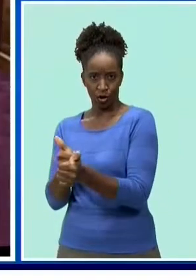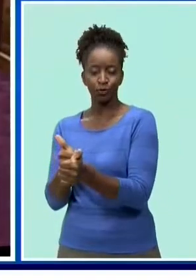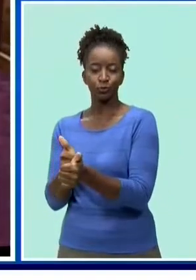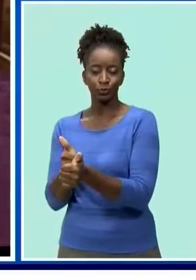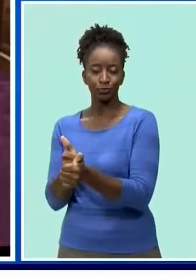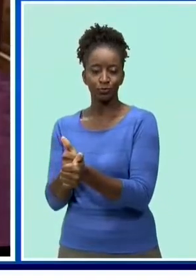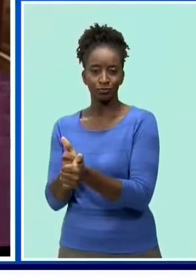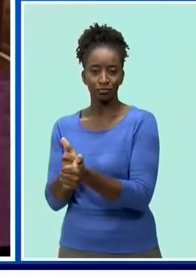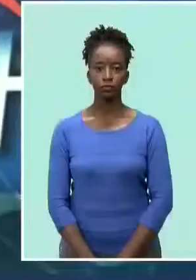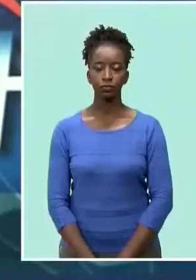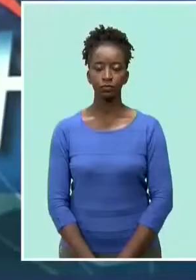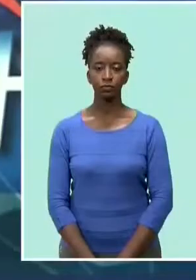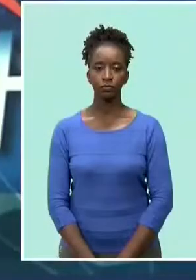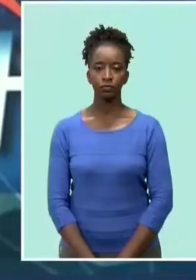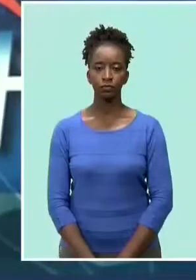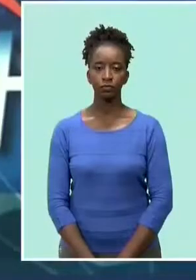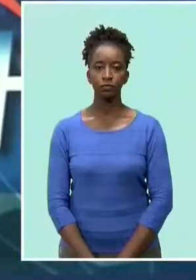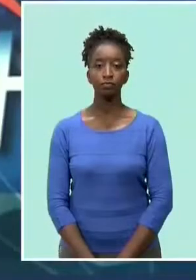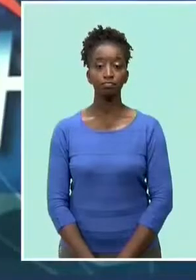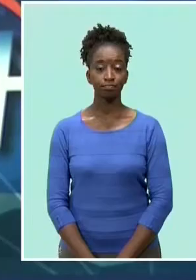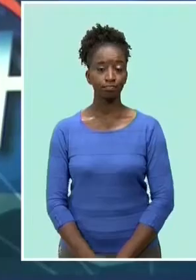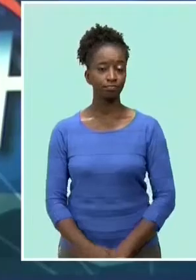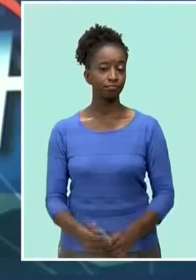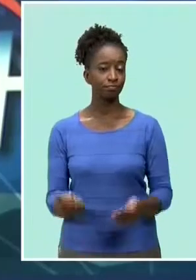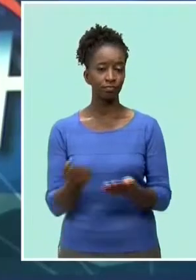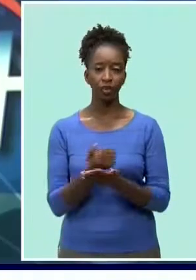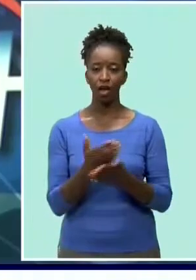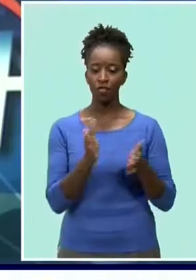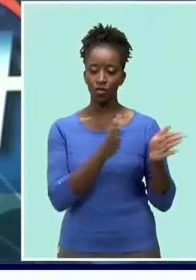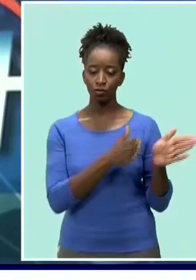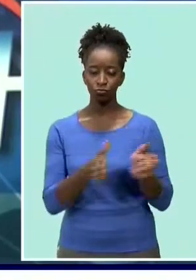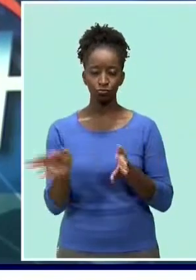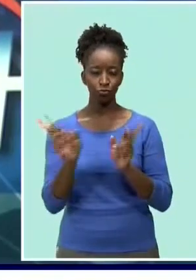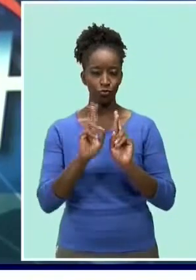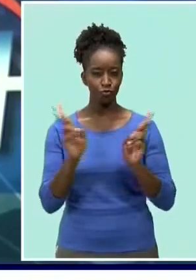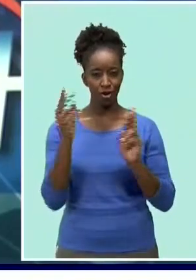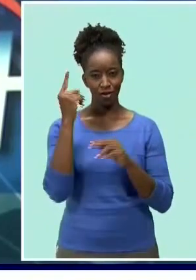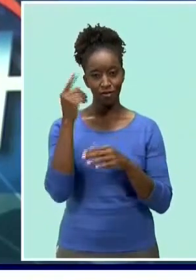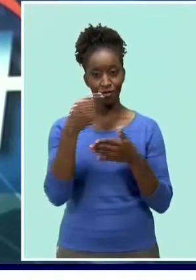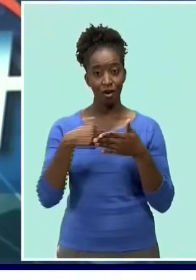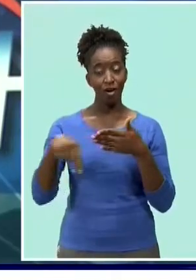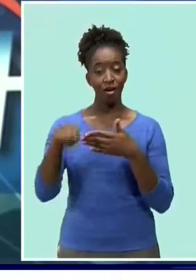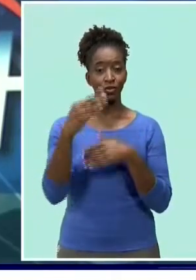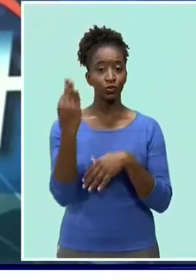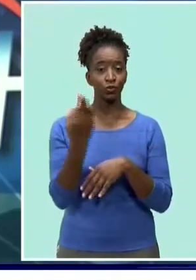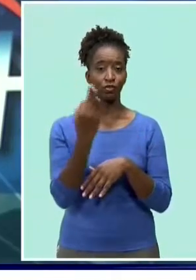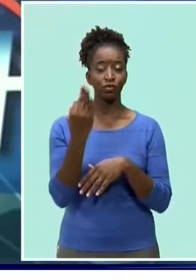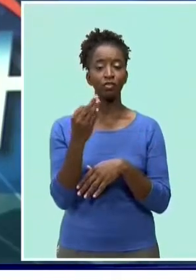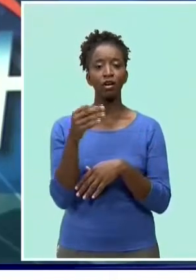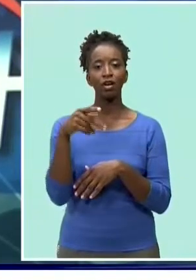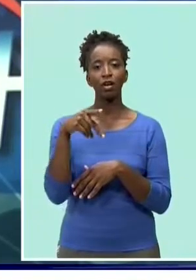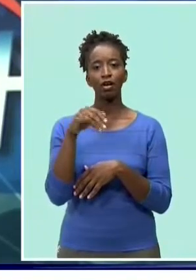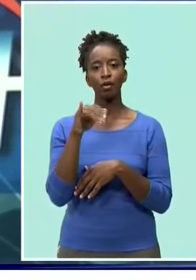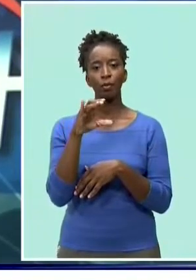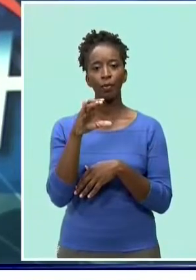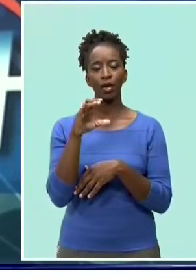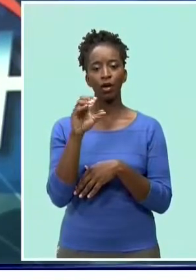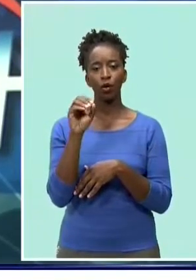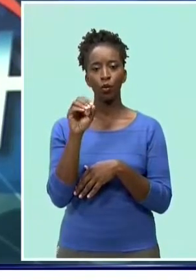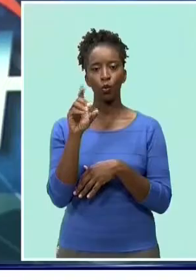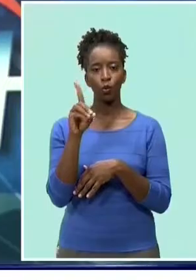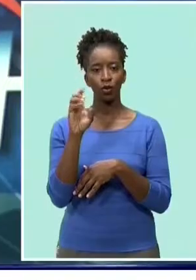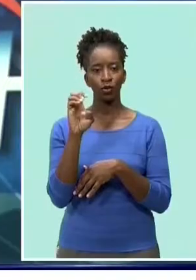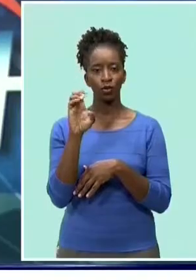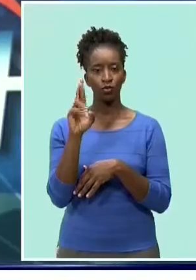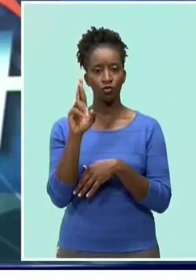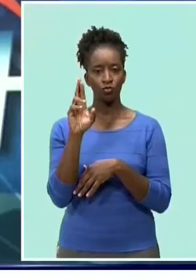Vesting and Disposable Act. All is in place for next Friday's Pickety Crop Finals. Our Shane Jones was at Kensington Oval this evening for